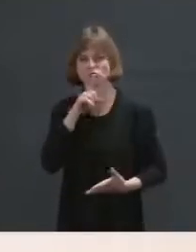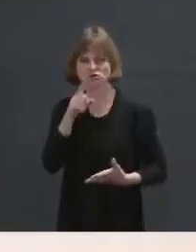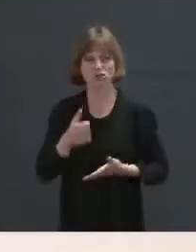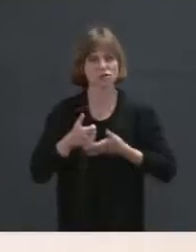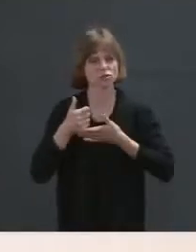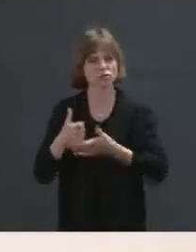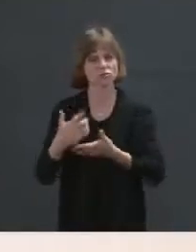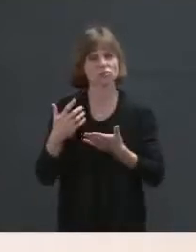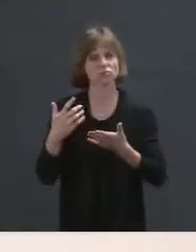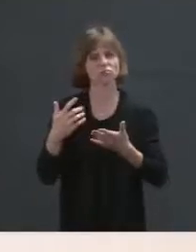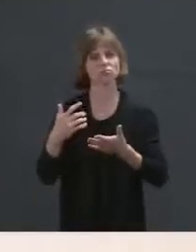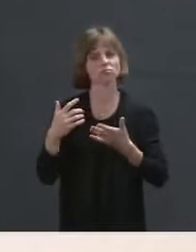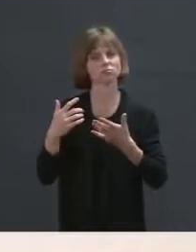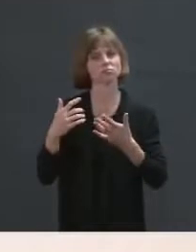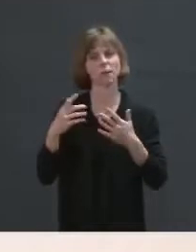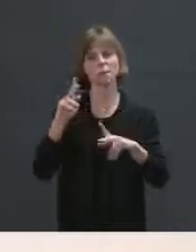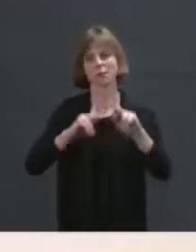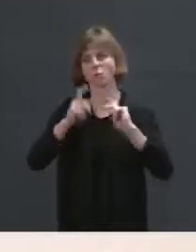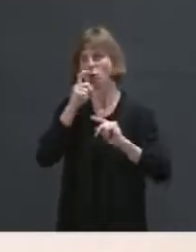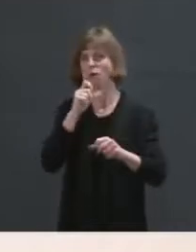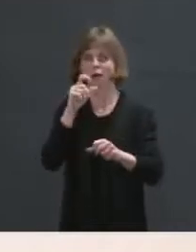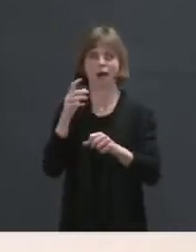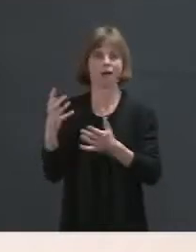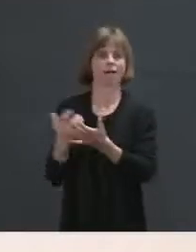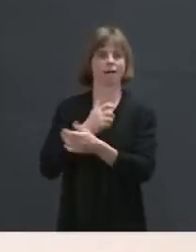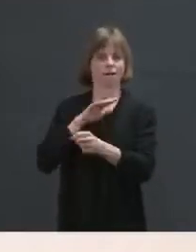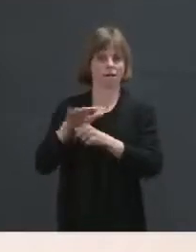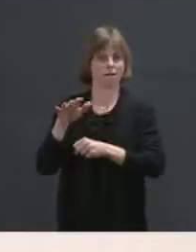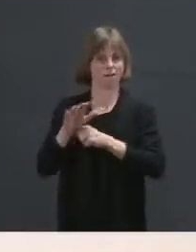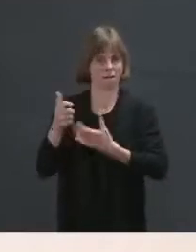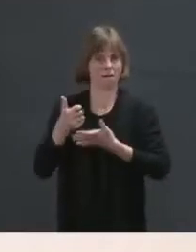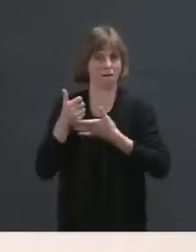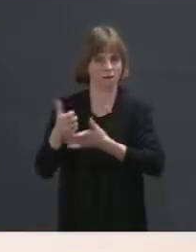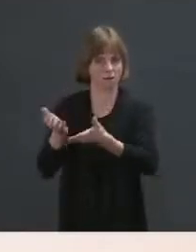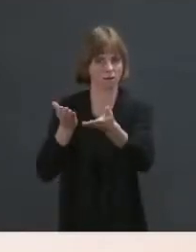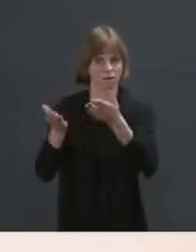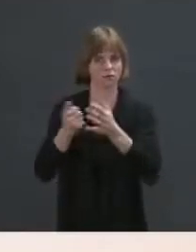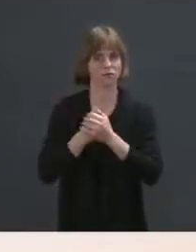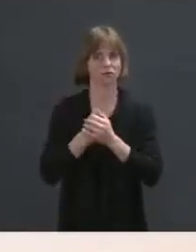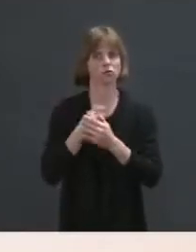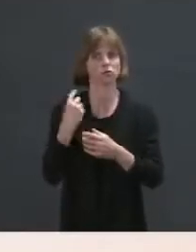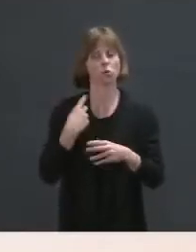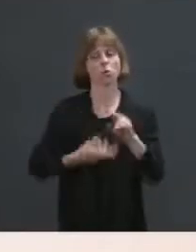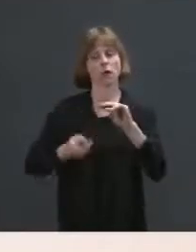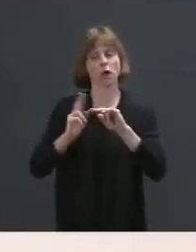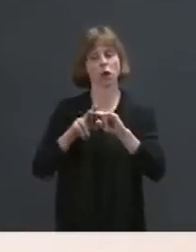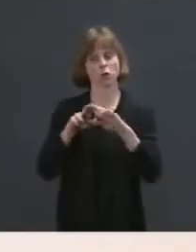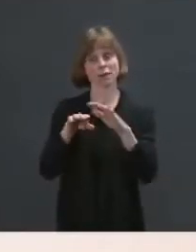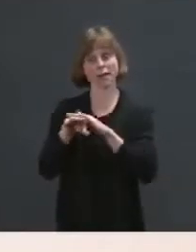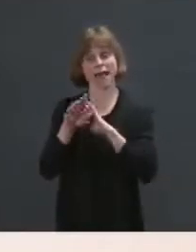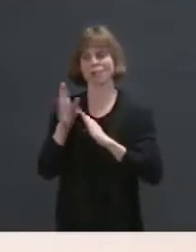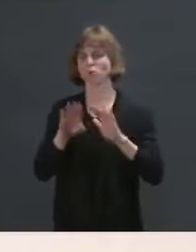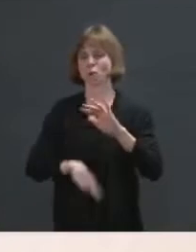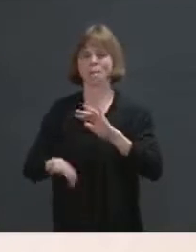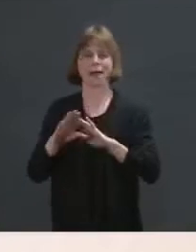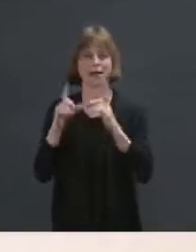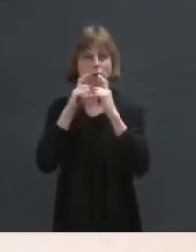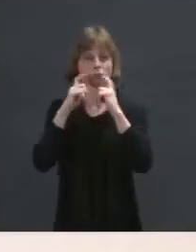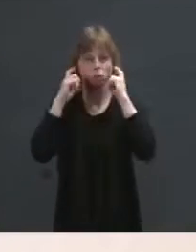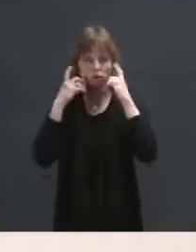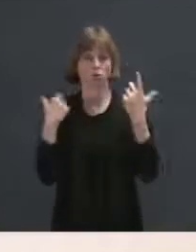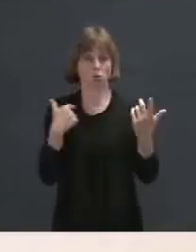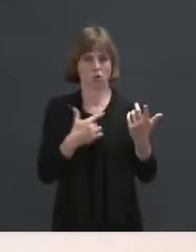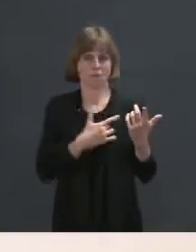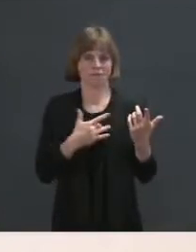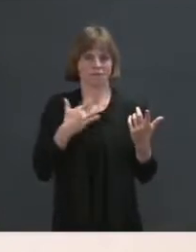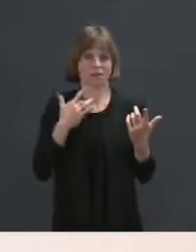low-income Americans still lack access to this basic protection. That's why we're taking this thoughtful and targeted action to keep Americans